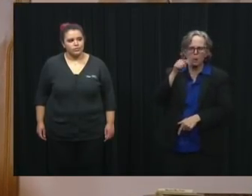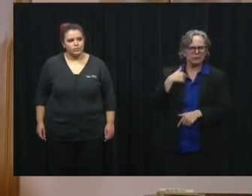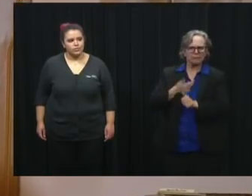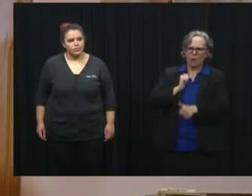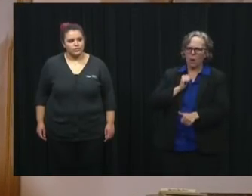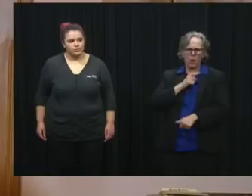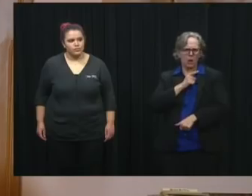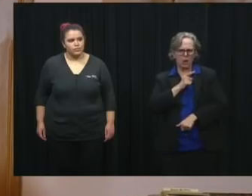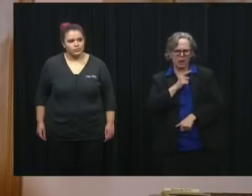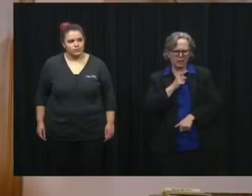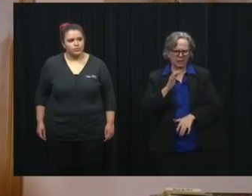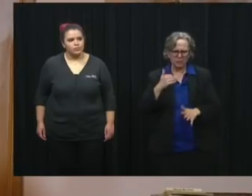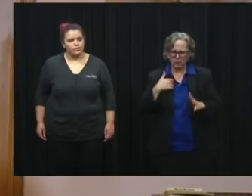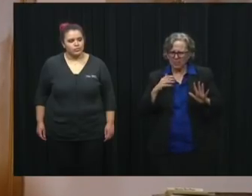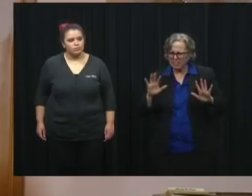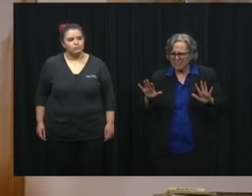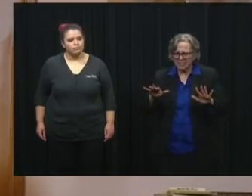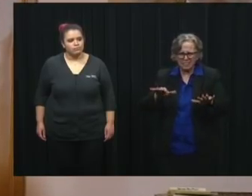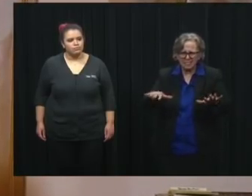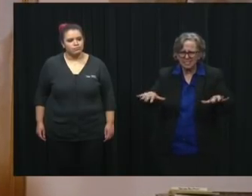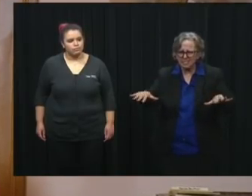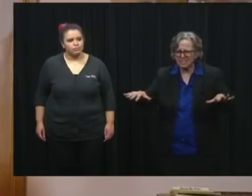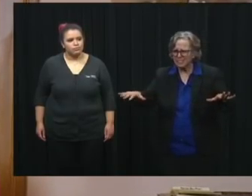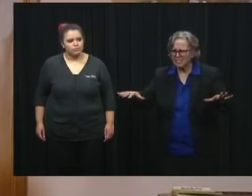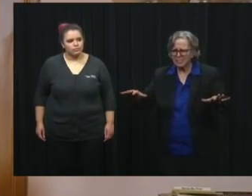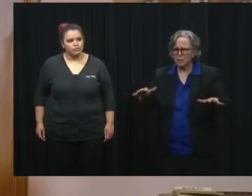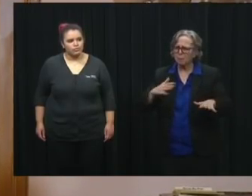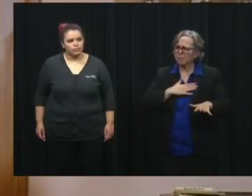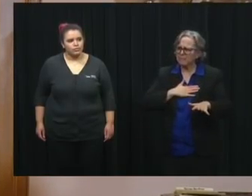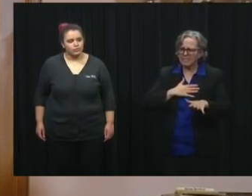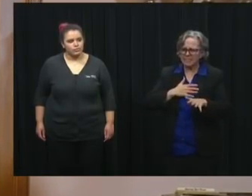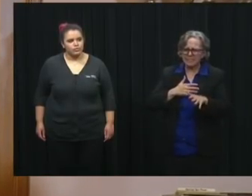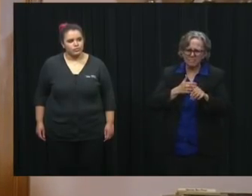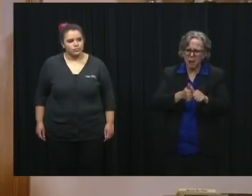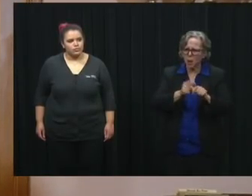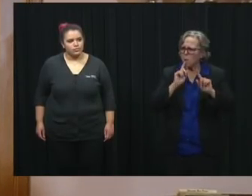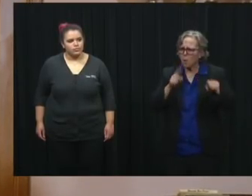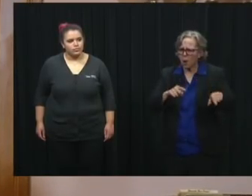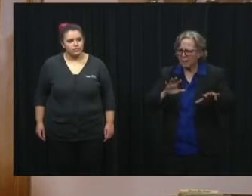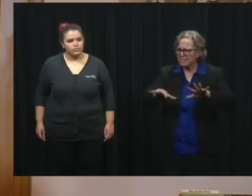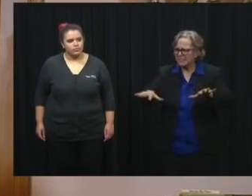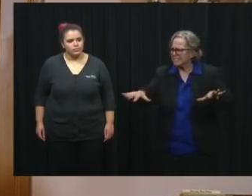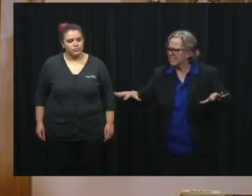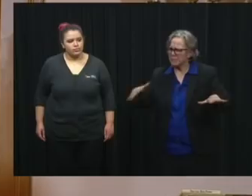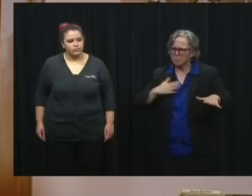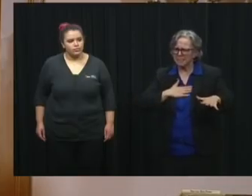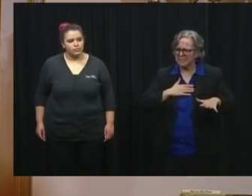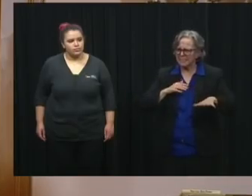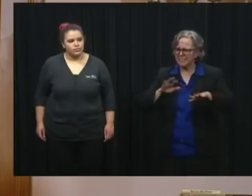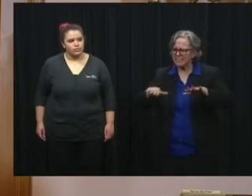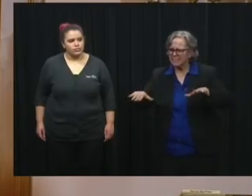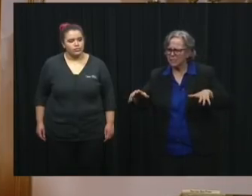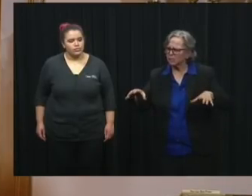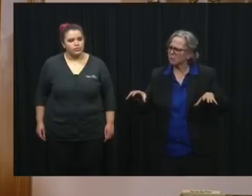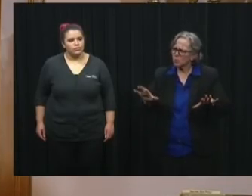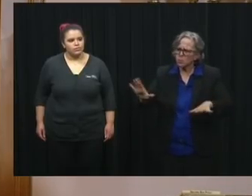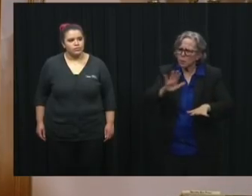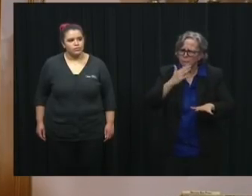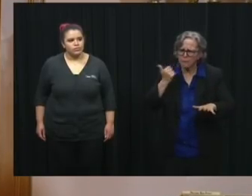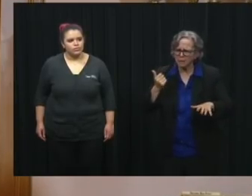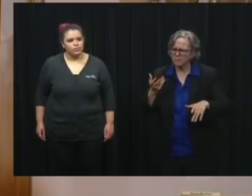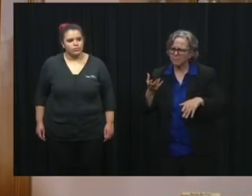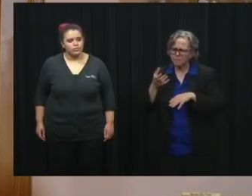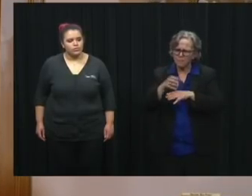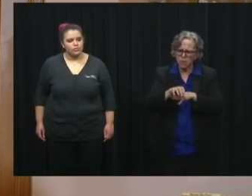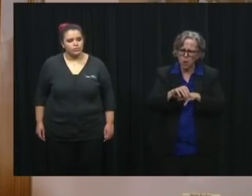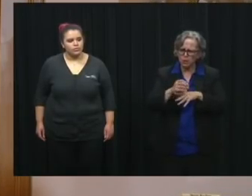to follow the orders, follow suggestions, do everything that they can so we can slow this thing down. We've got to